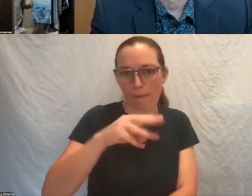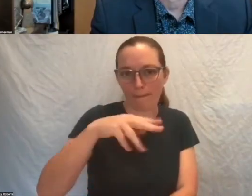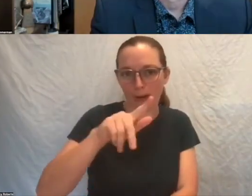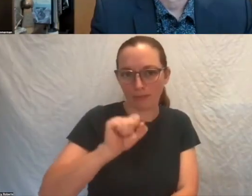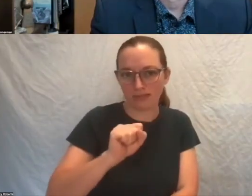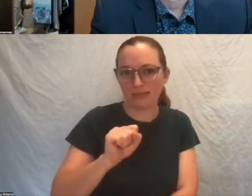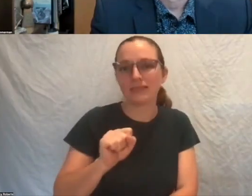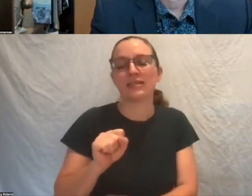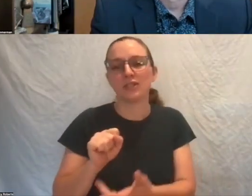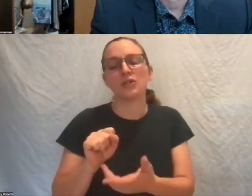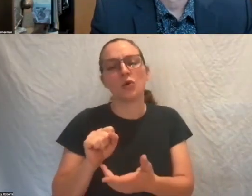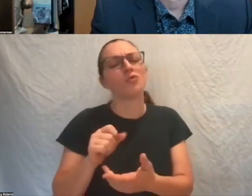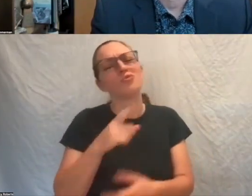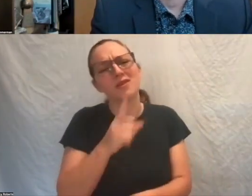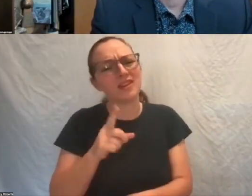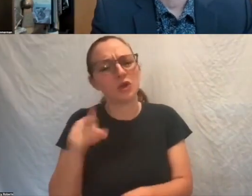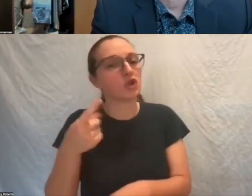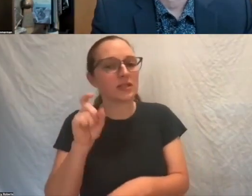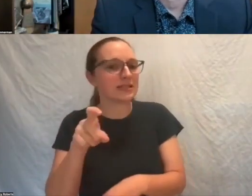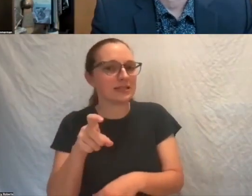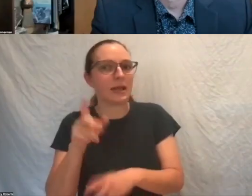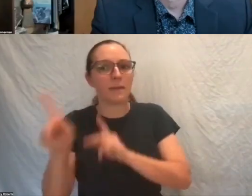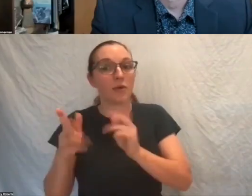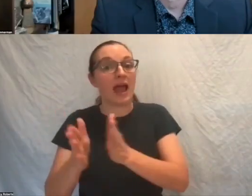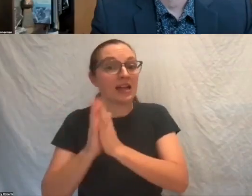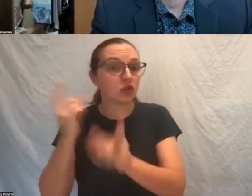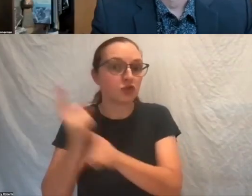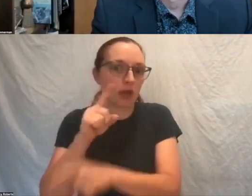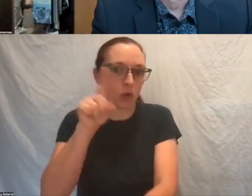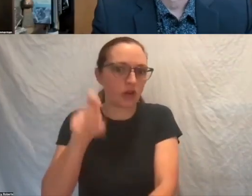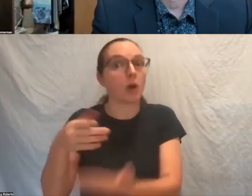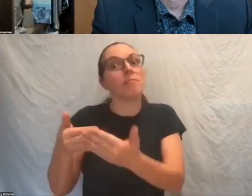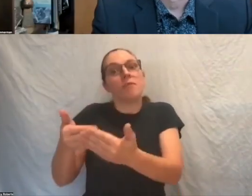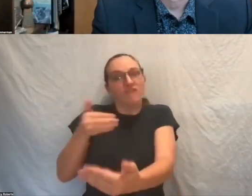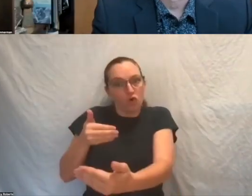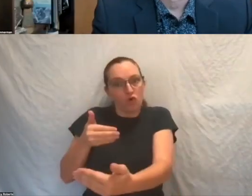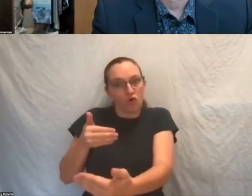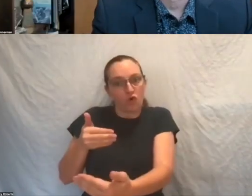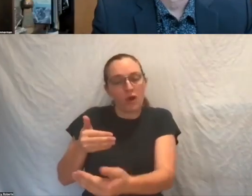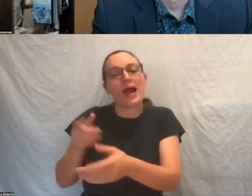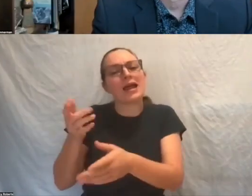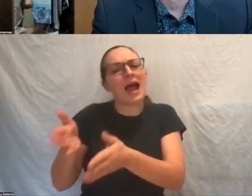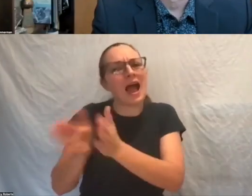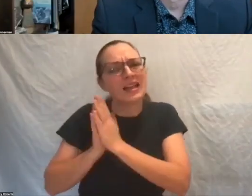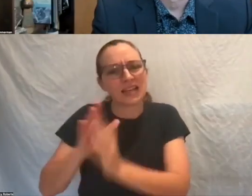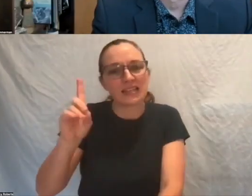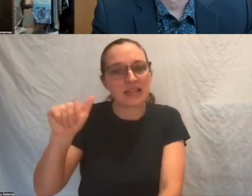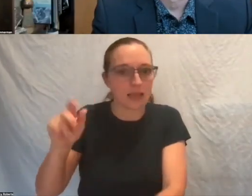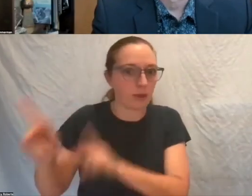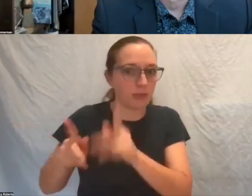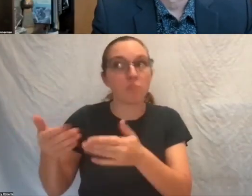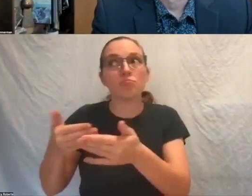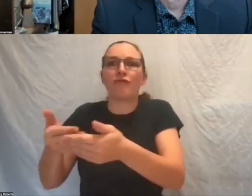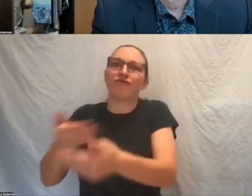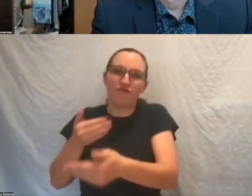people asking the right questions beforehand too, and consulting with disability or disabled people